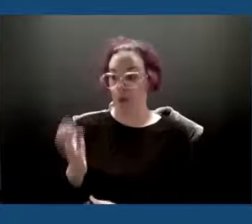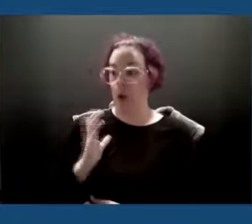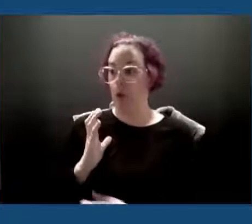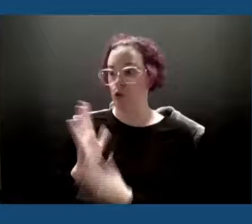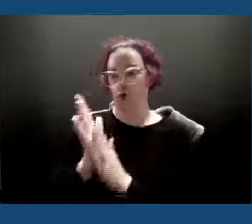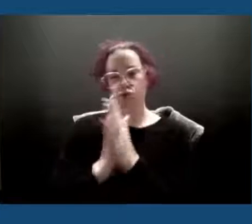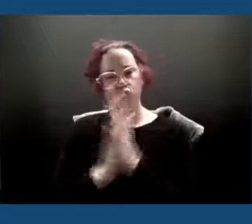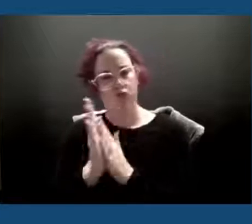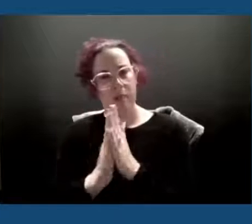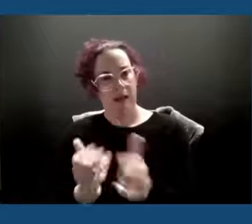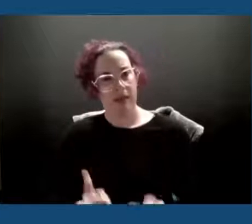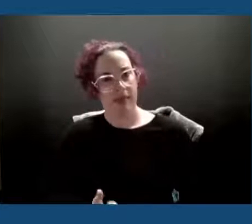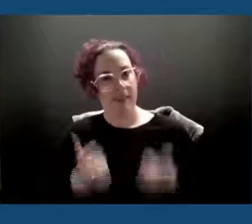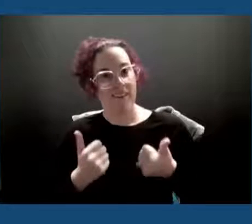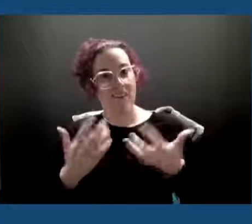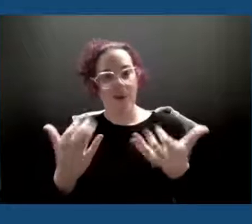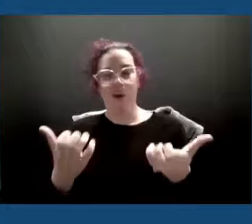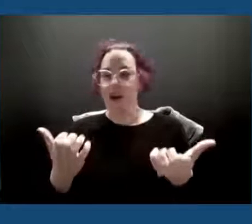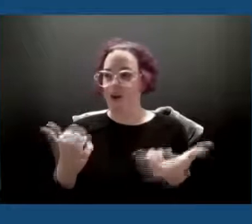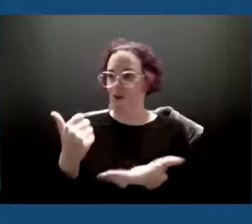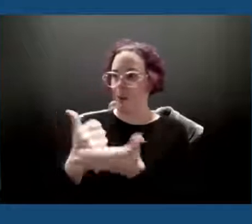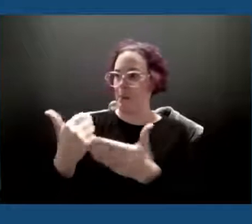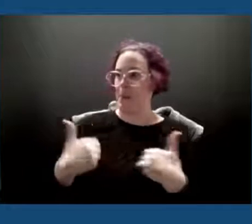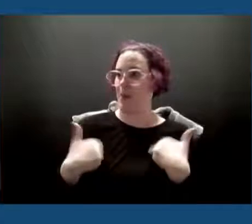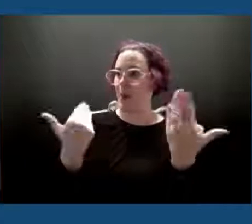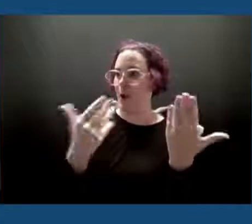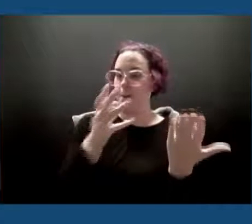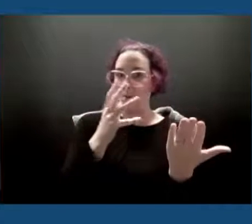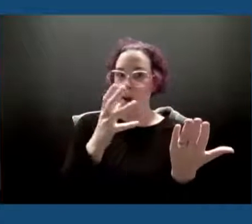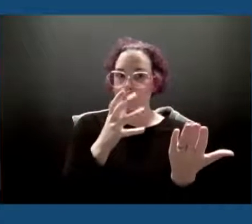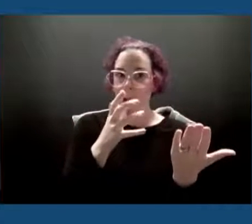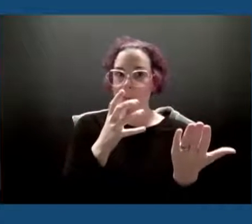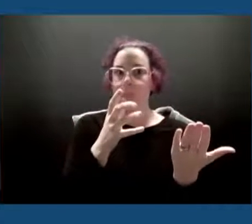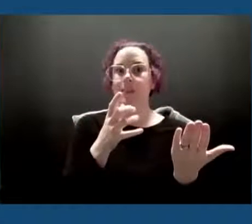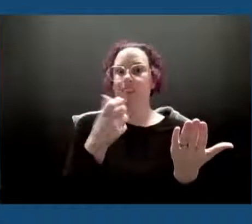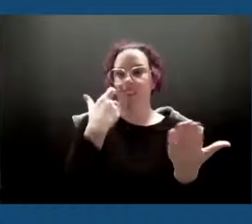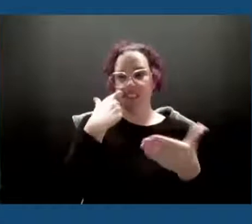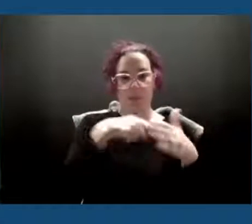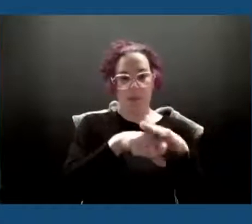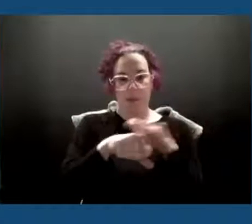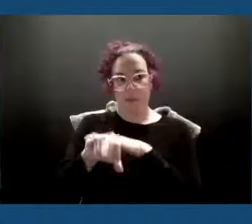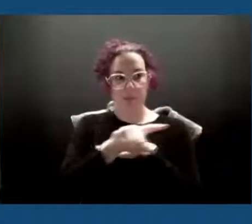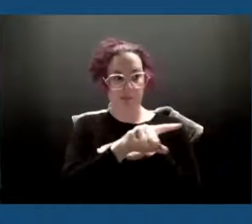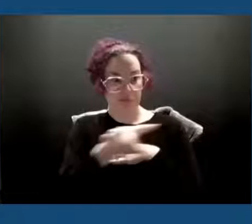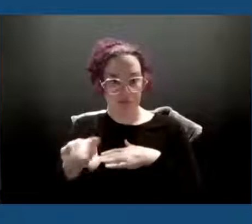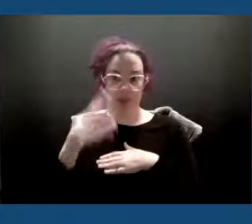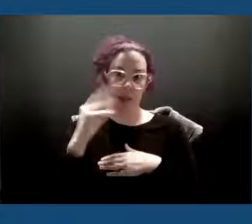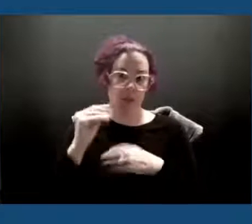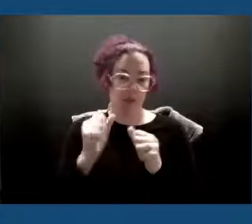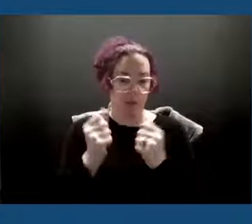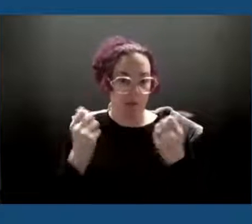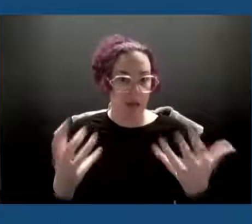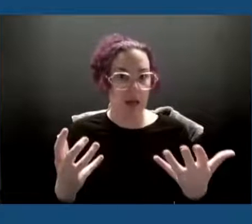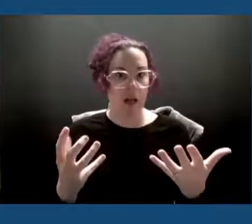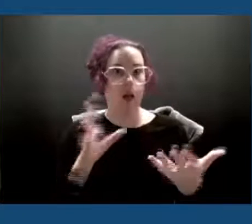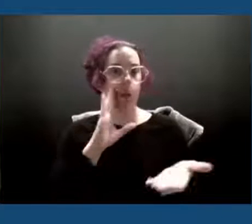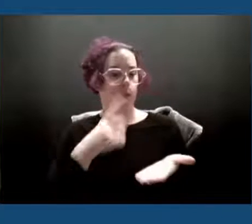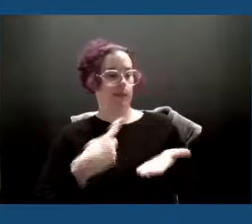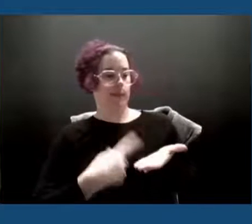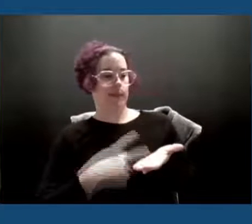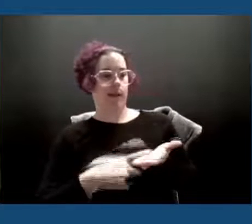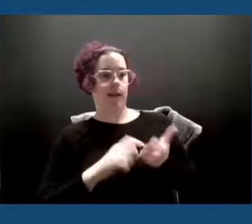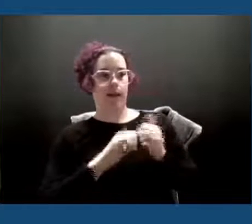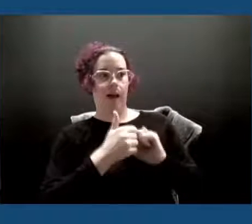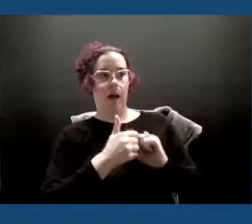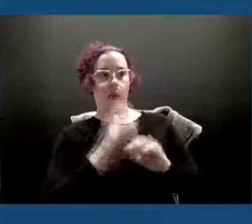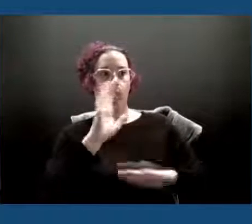wanted to help younger moms. Younger moms go through a lot. We talk a lot about that, how we're going to give relief to families in our next State of the State.